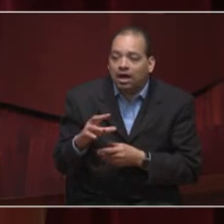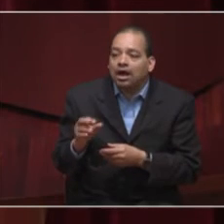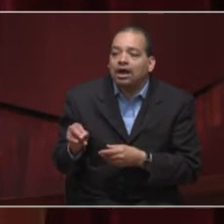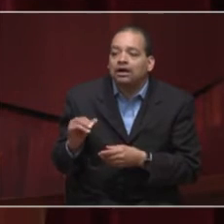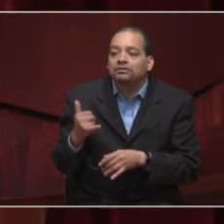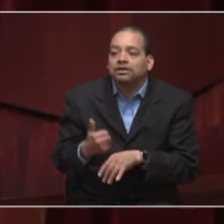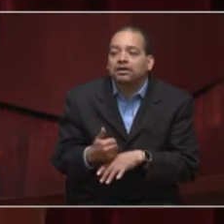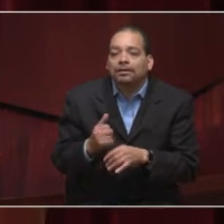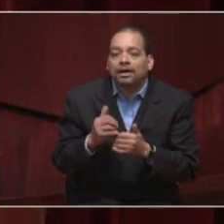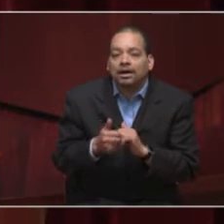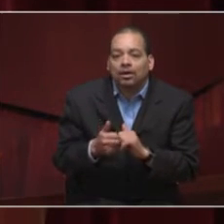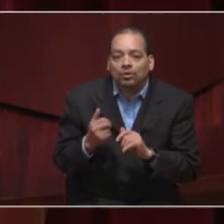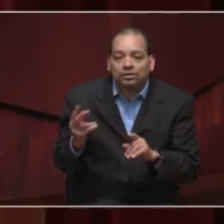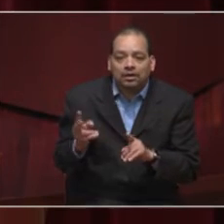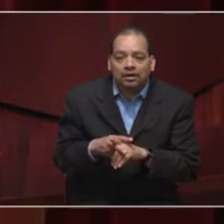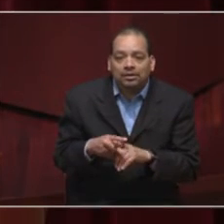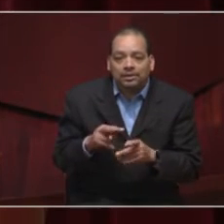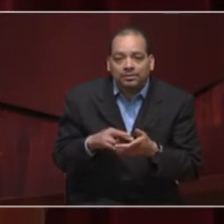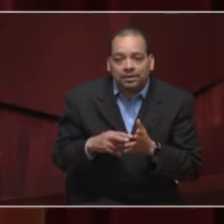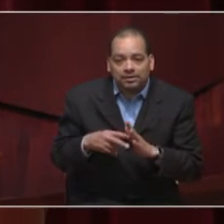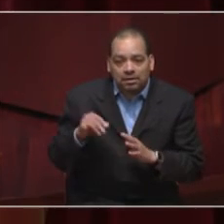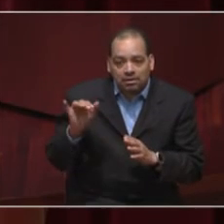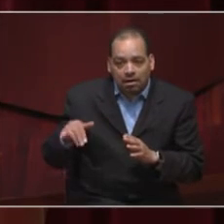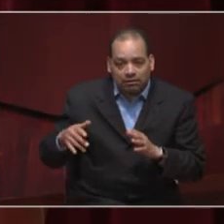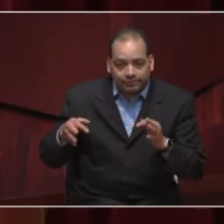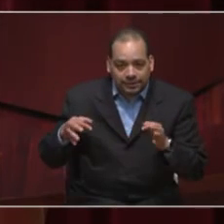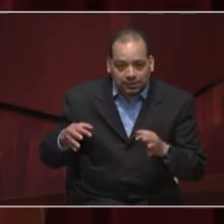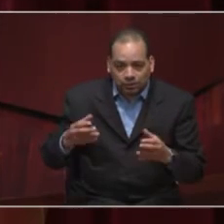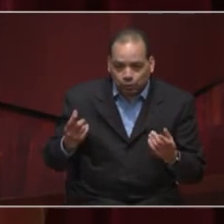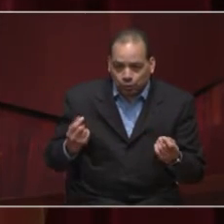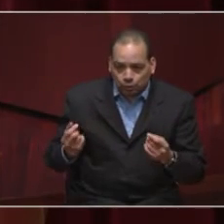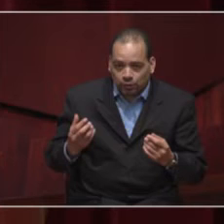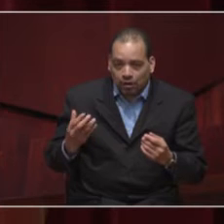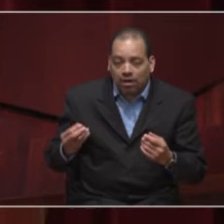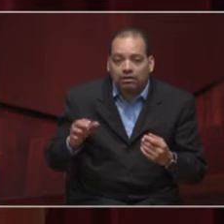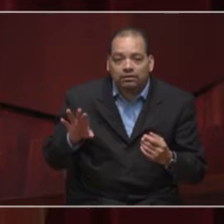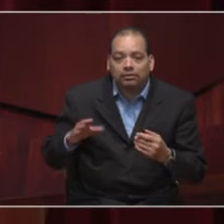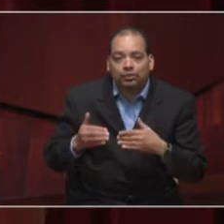it. So, but the cover memo really explains what they did and what the process was.